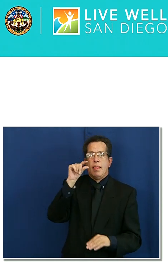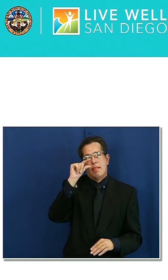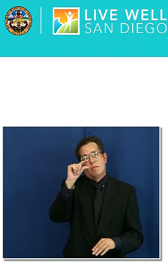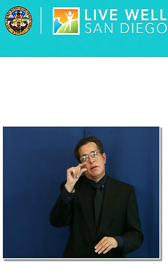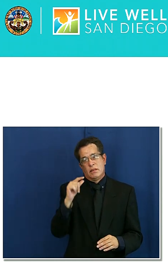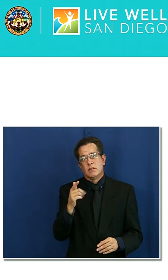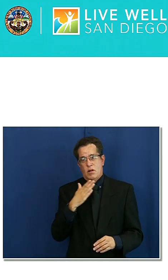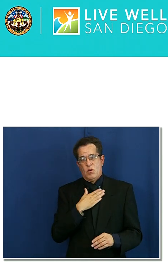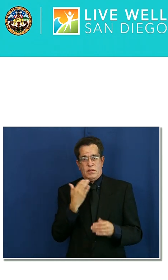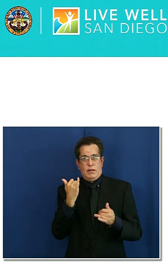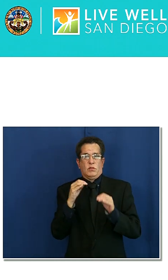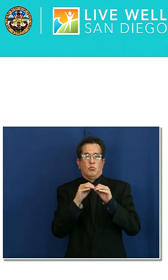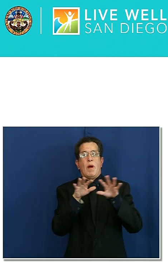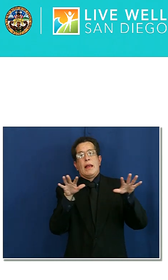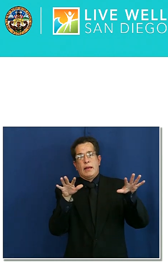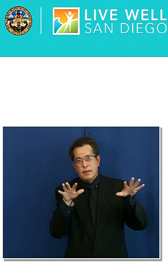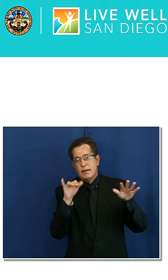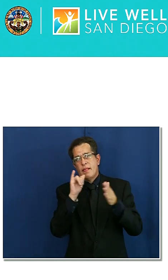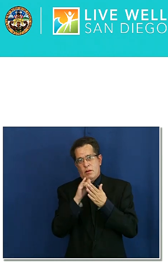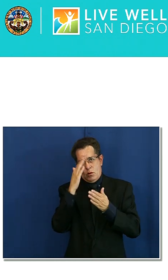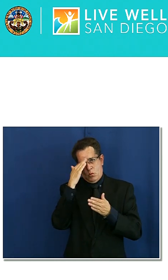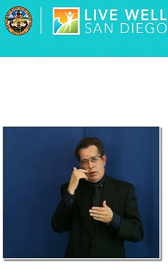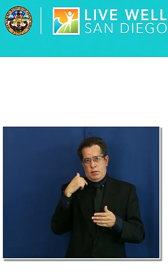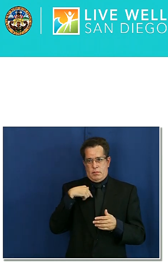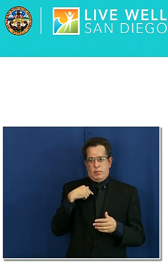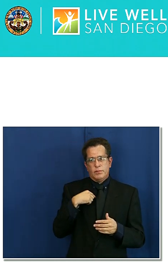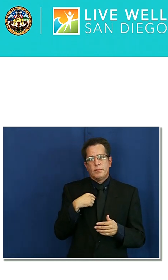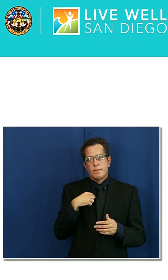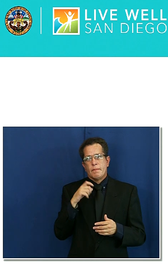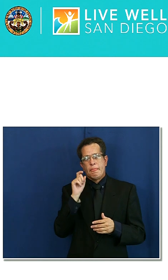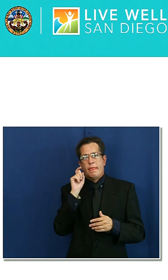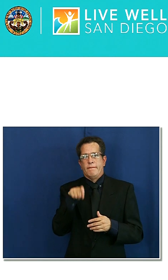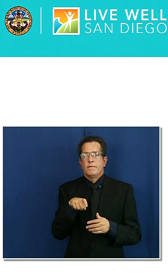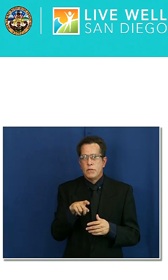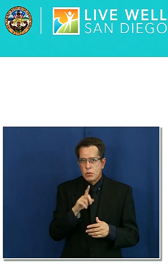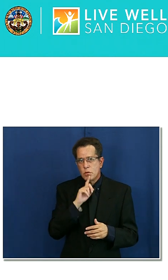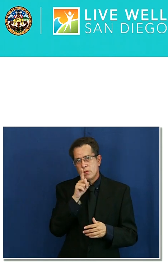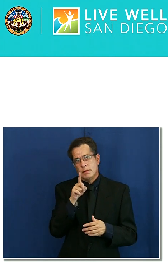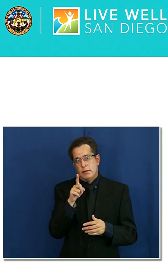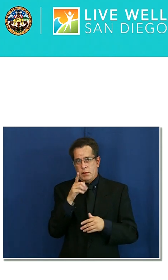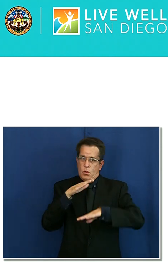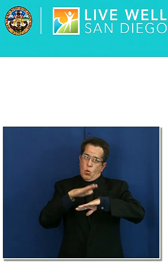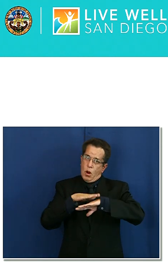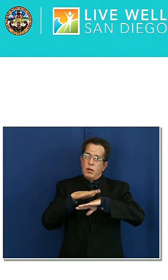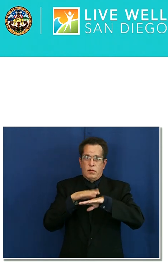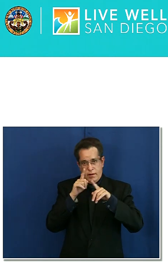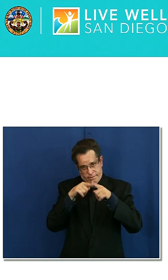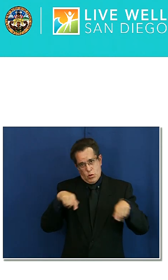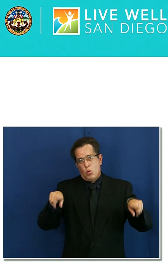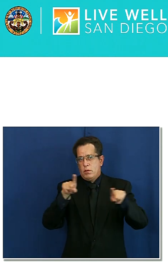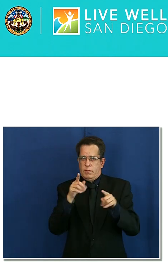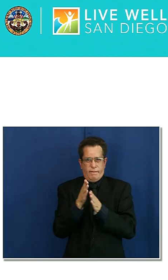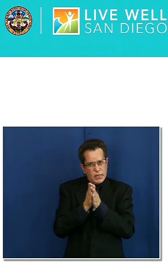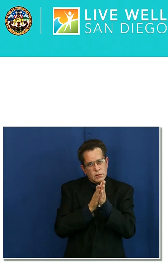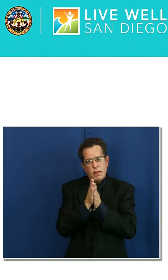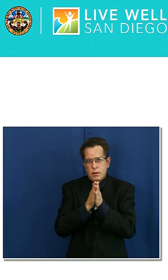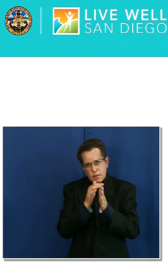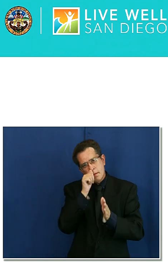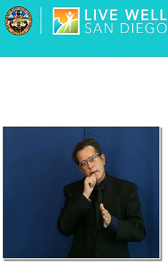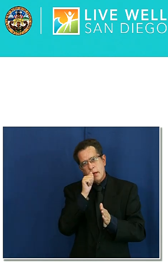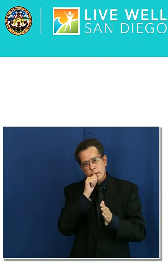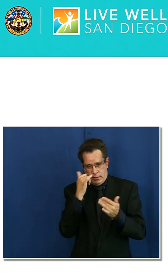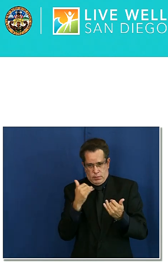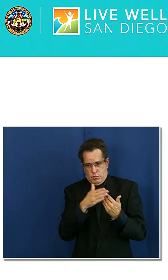in our community spread and transition, and that's why we continue to really implore everyone to be very vigilant as we move through